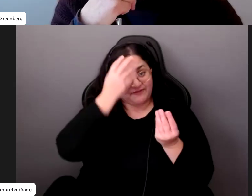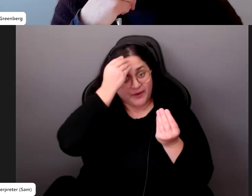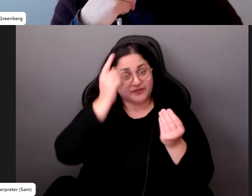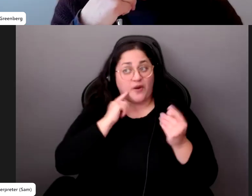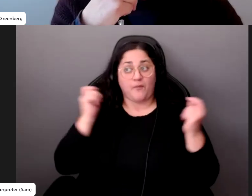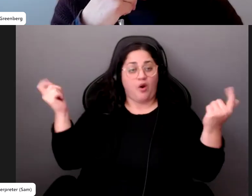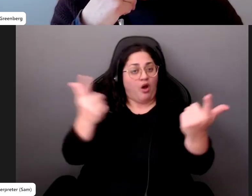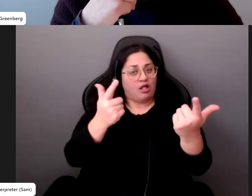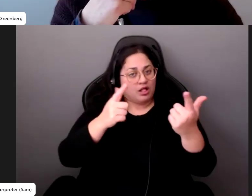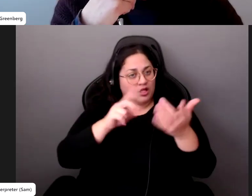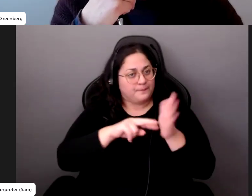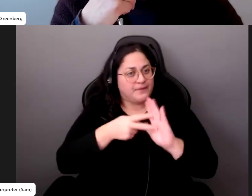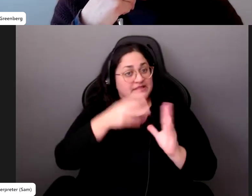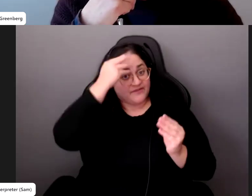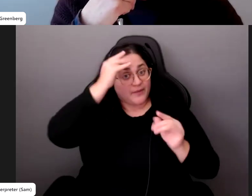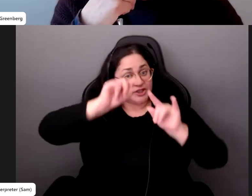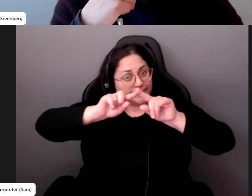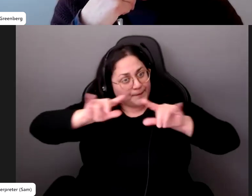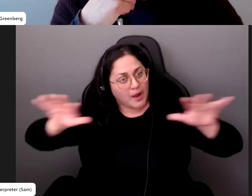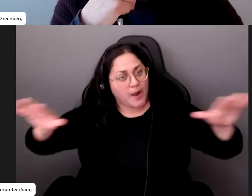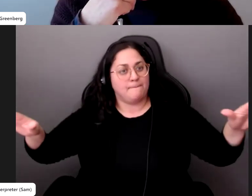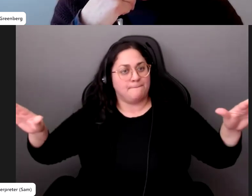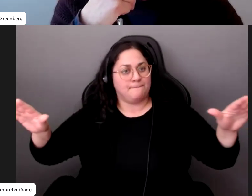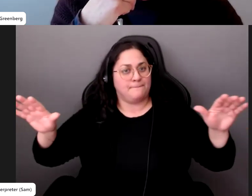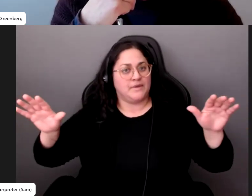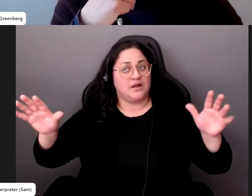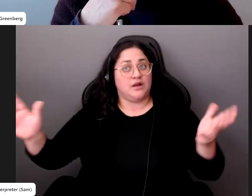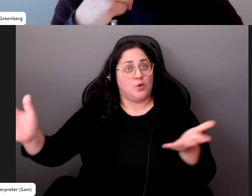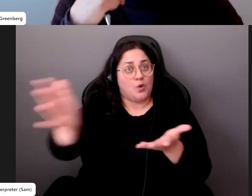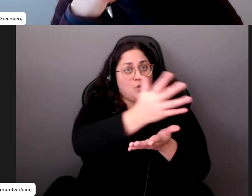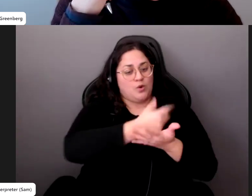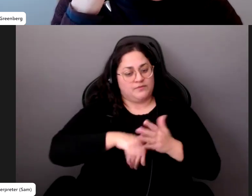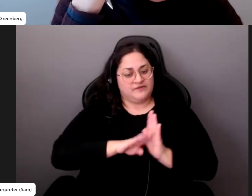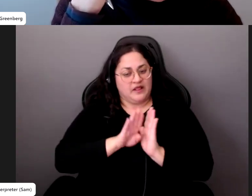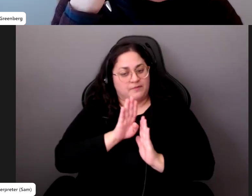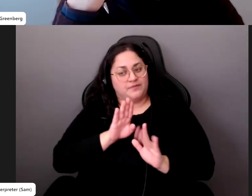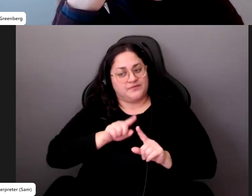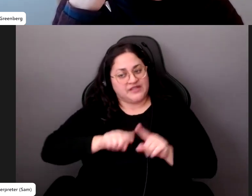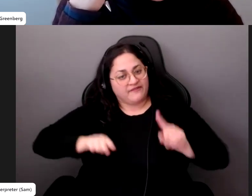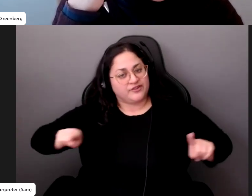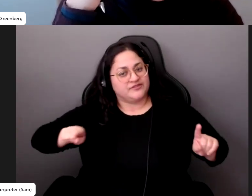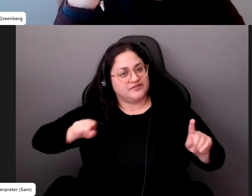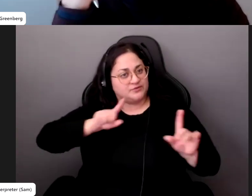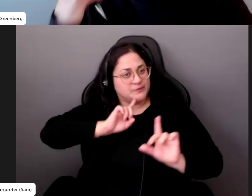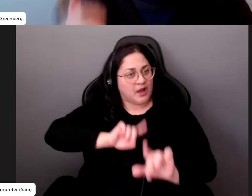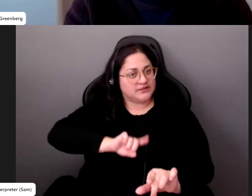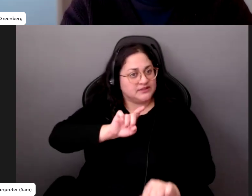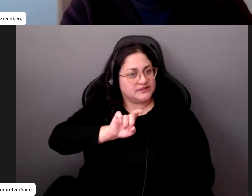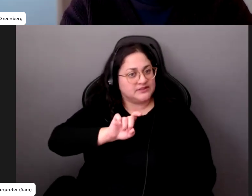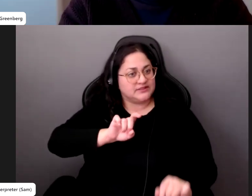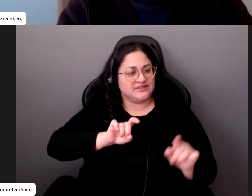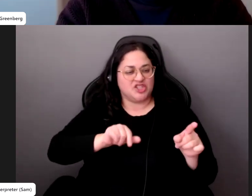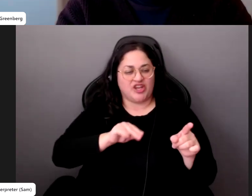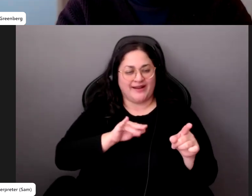that is sensitive to diversity? Is that something you know? Phil, throw it to you. Yeah, I can absolutely speak to